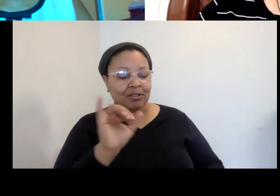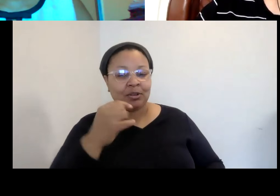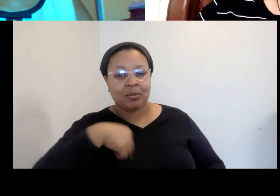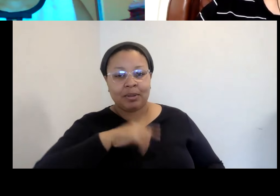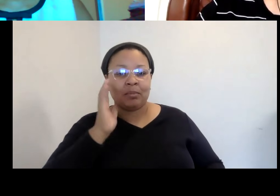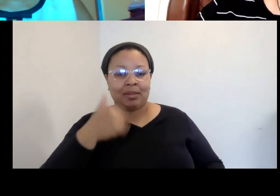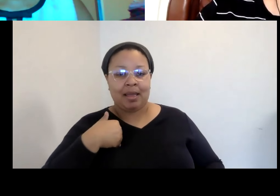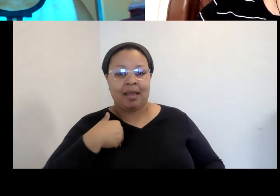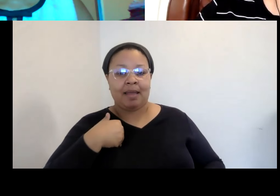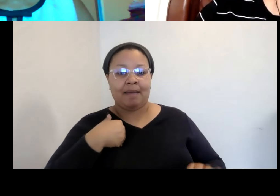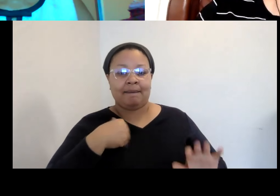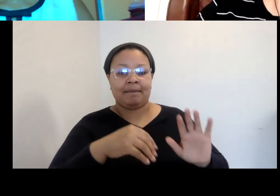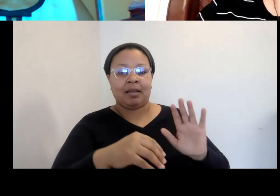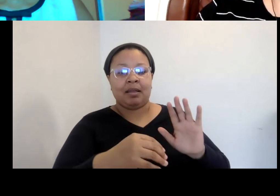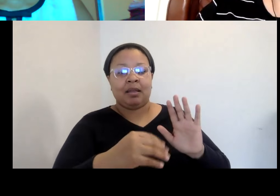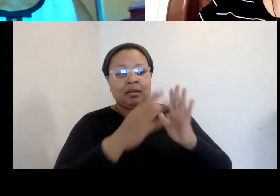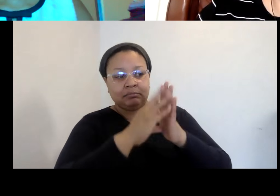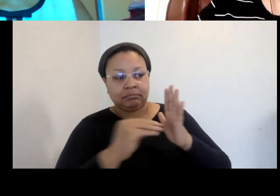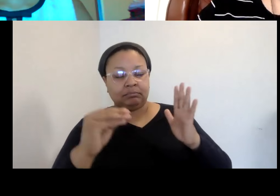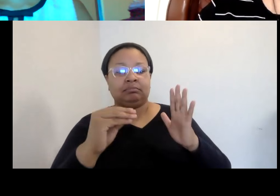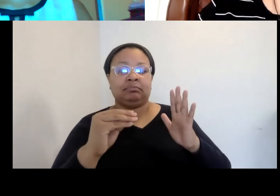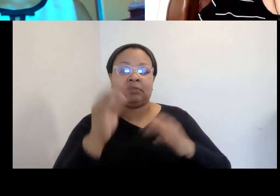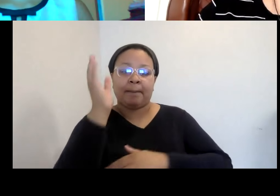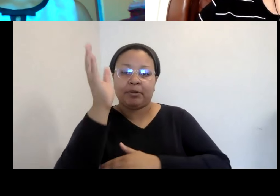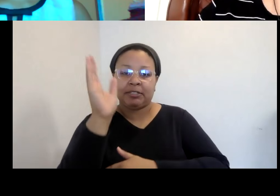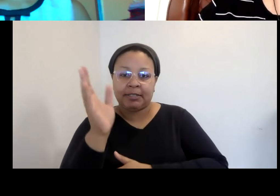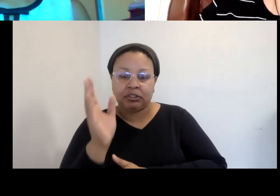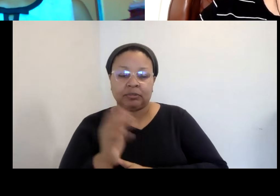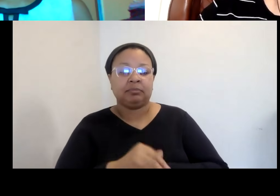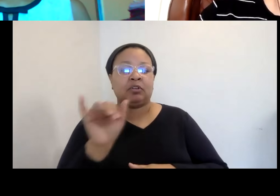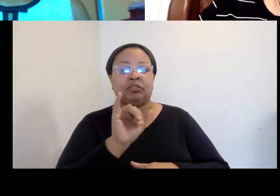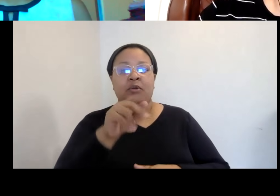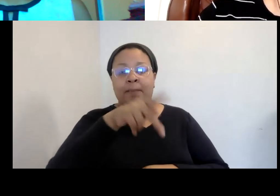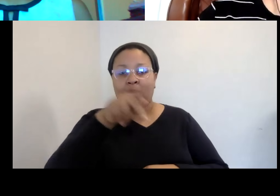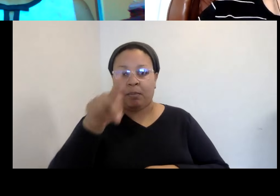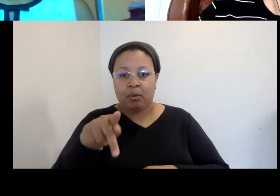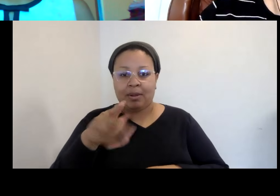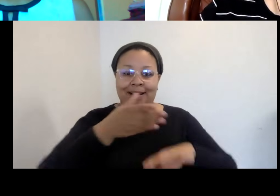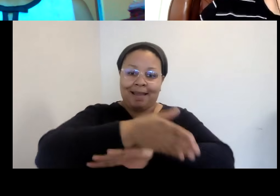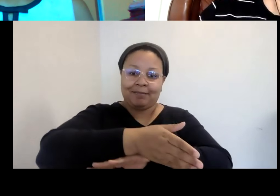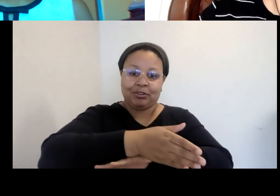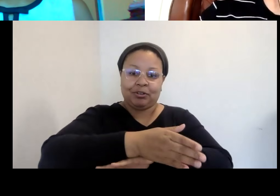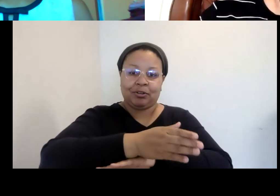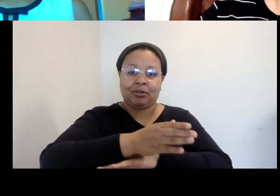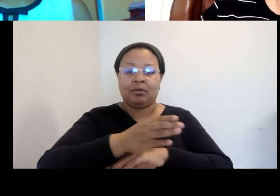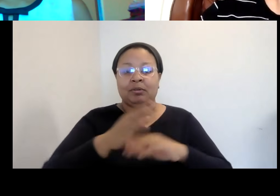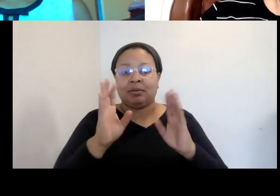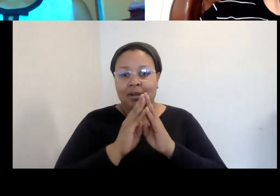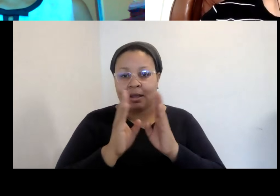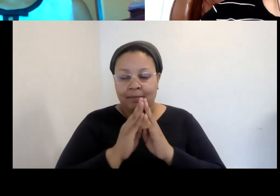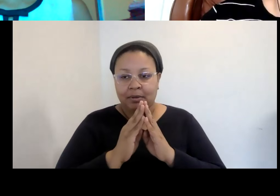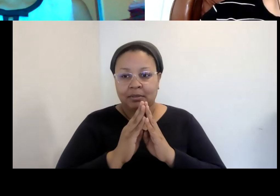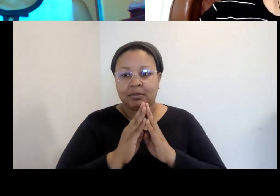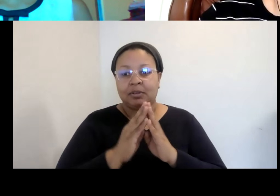copy of this presentation and the PowerPoint after the conference on our website at Arizona Center